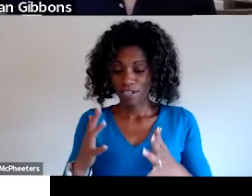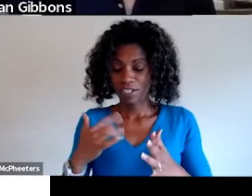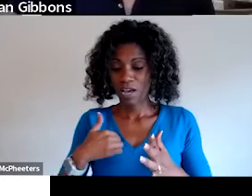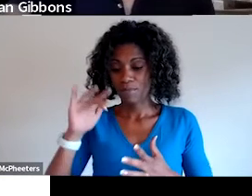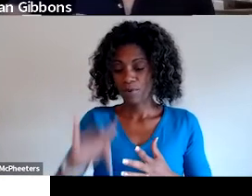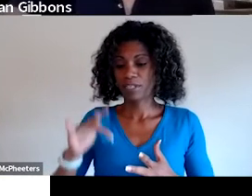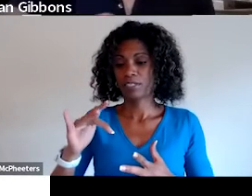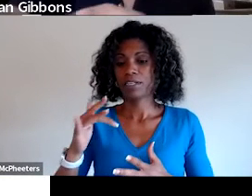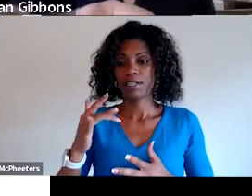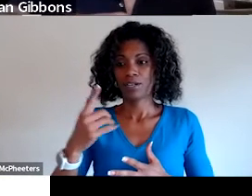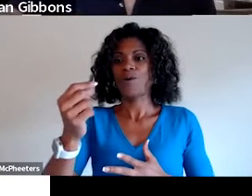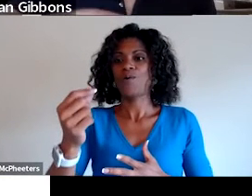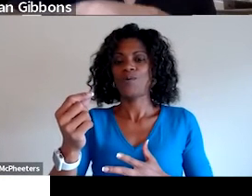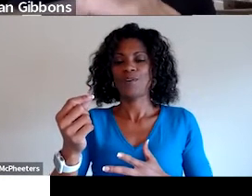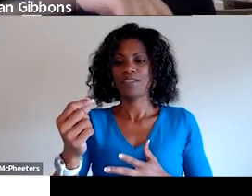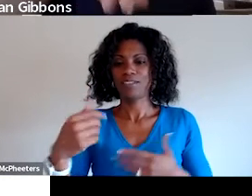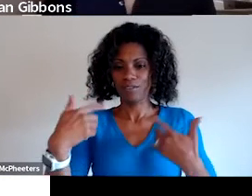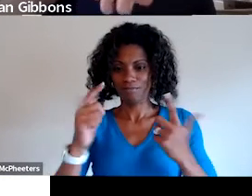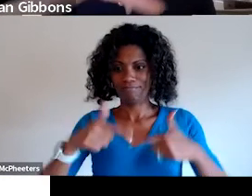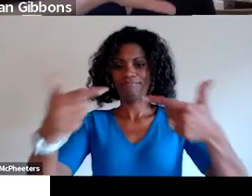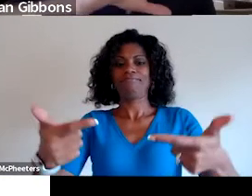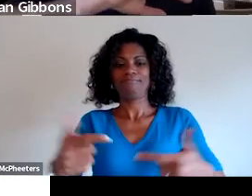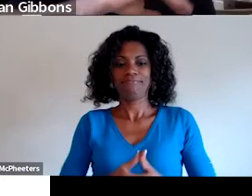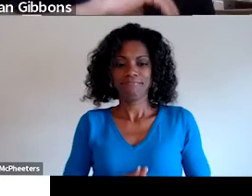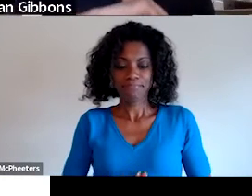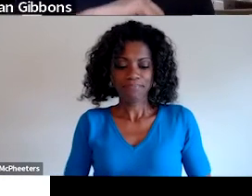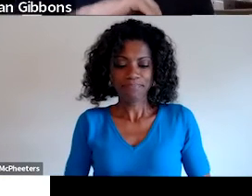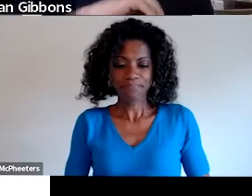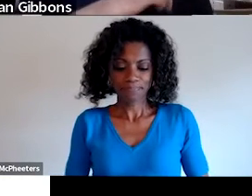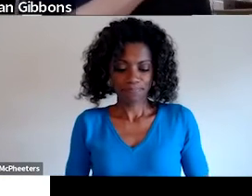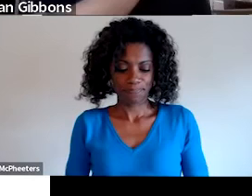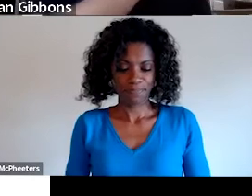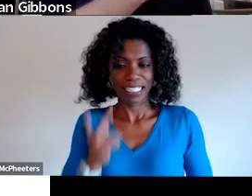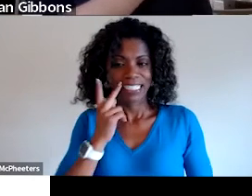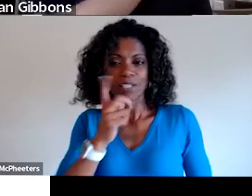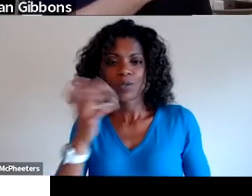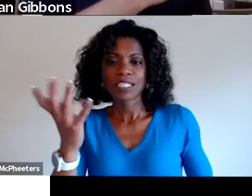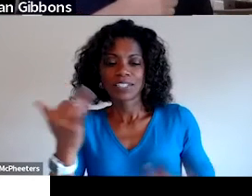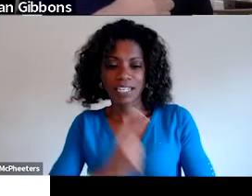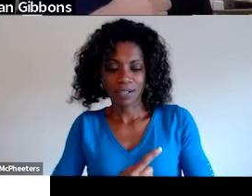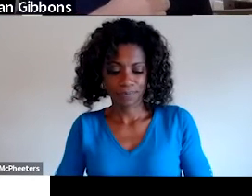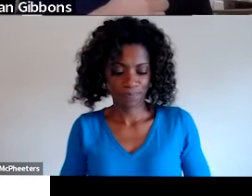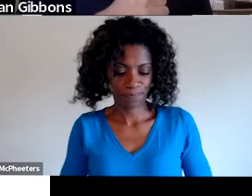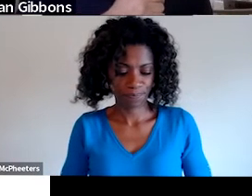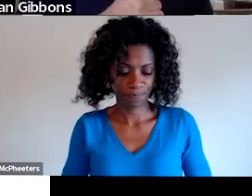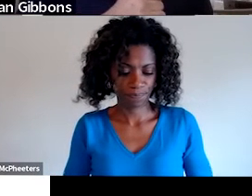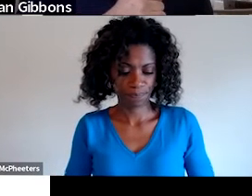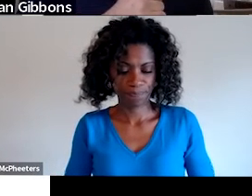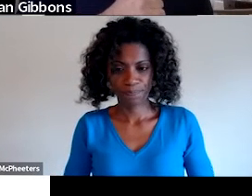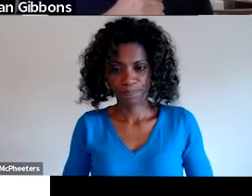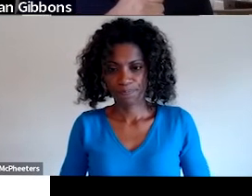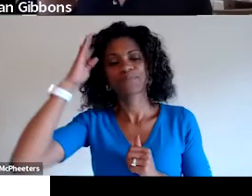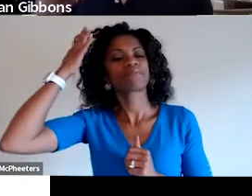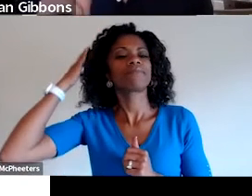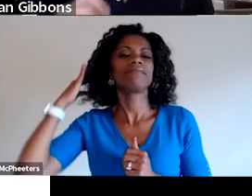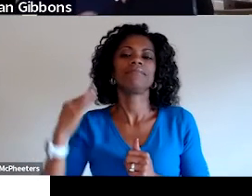model what it looks like right here. All right. Go ahead. Let's go ahead and see who's with us today. Hopefully we'll see some familiar faces as folks are coming into